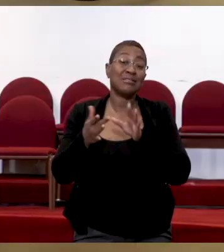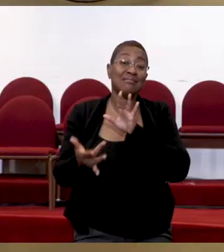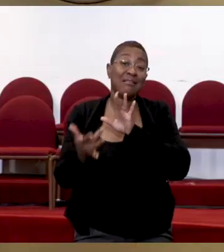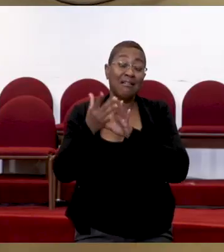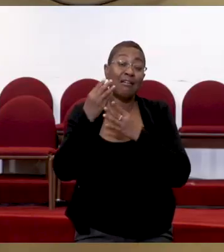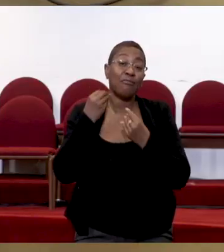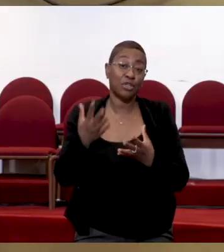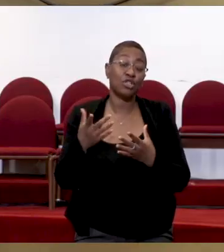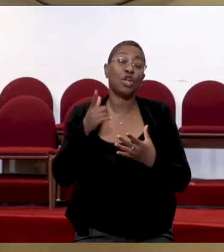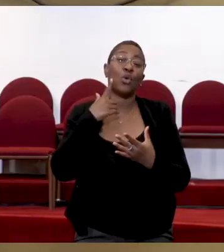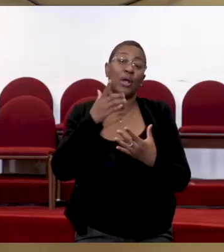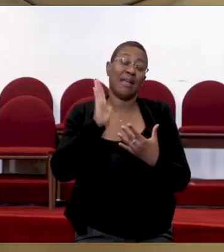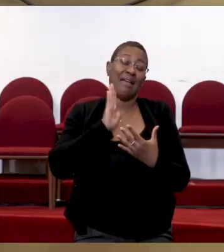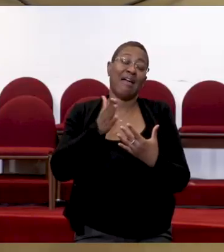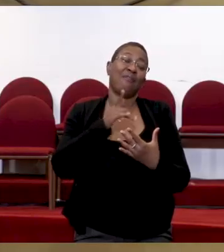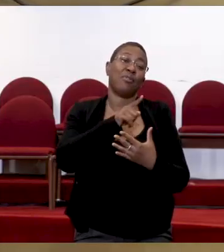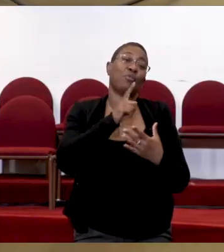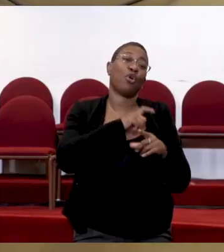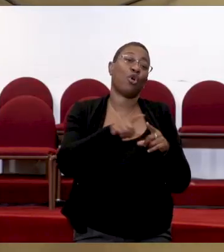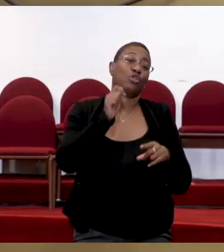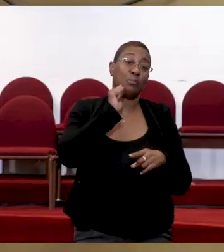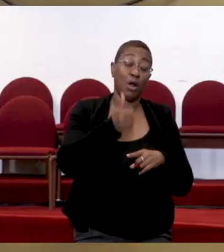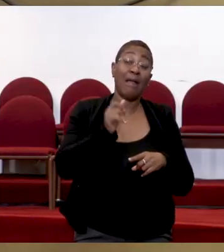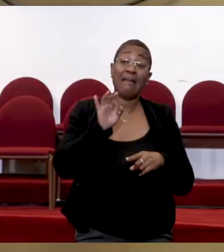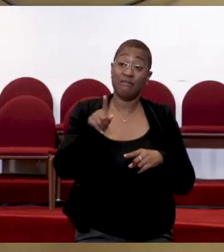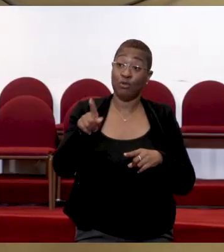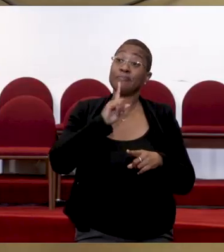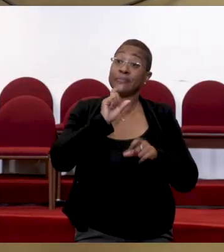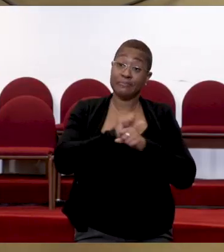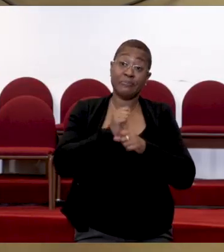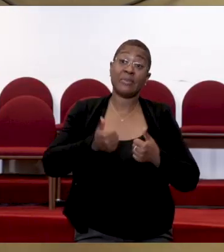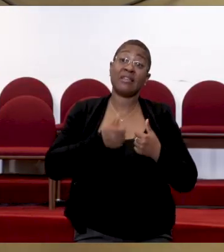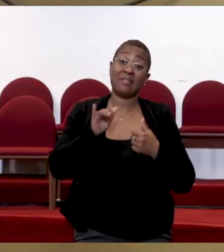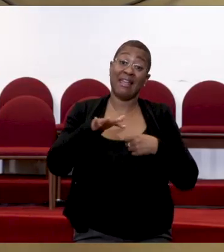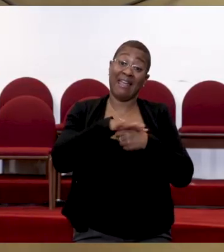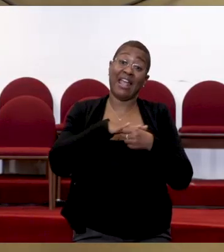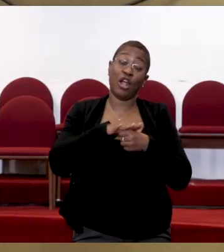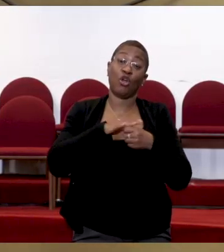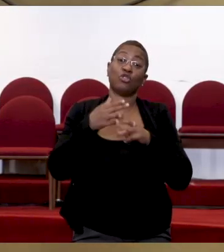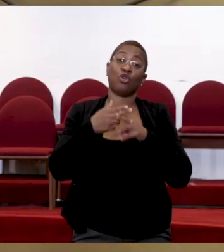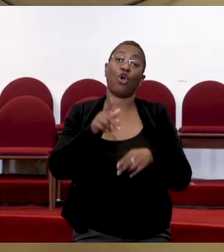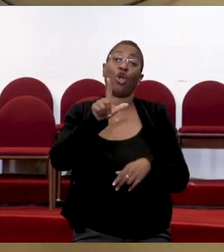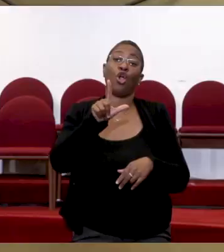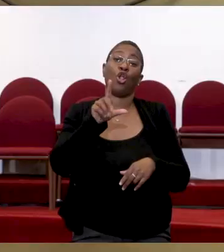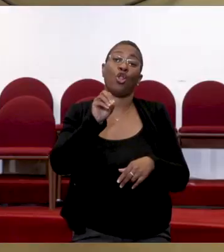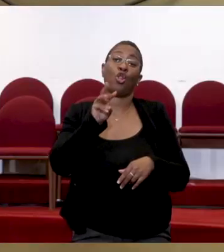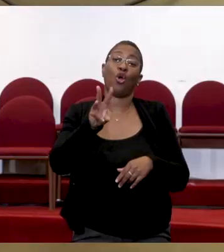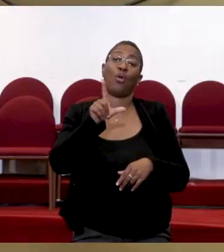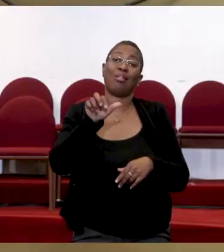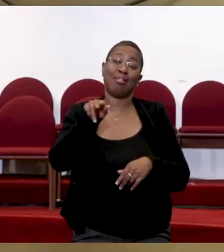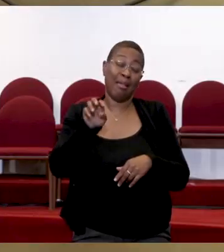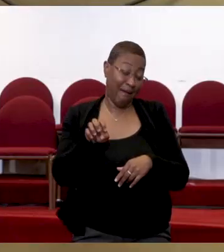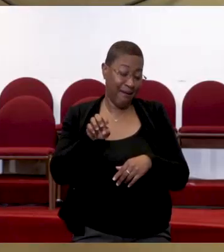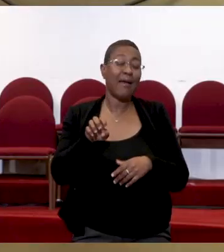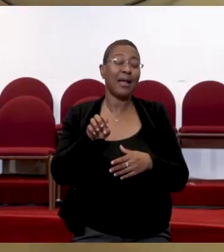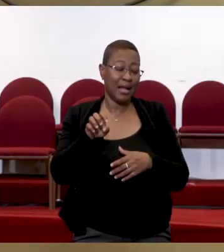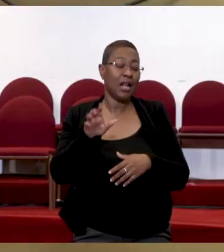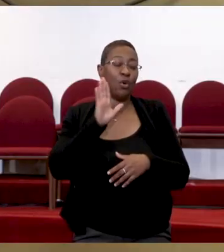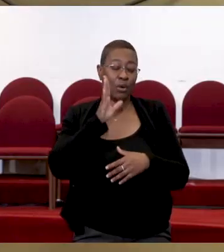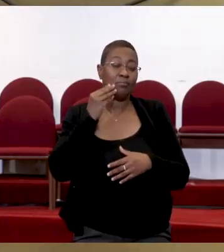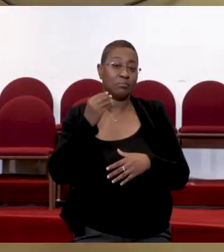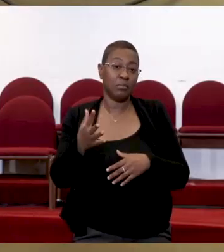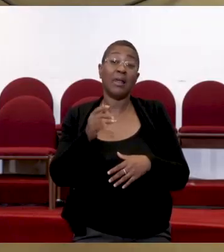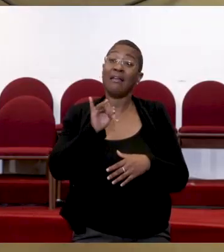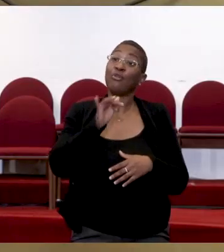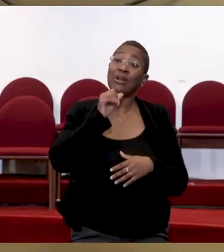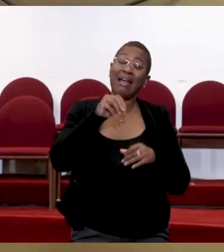call tomorrow. If they are in one of those areas, we'll let them know what they're eligible for, and if they're not in one of those areas, we'll tell them that